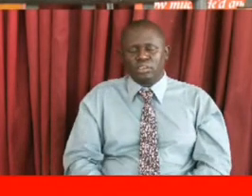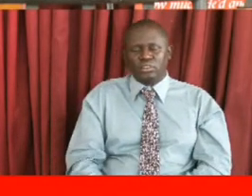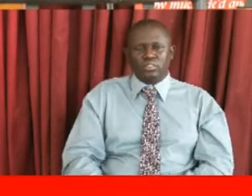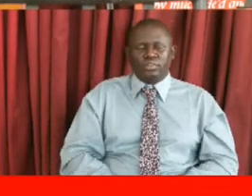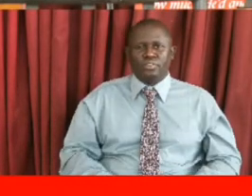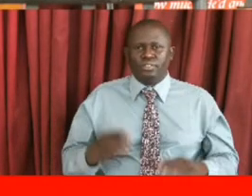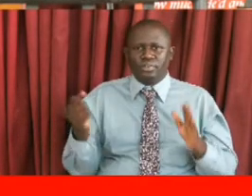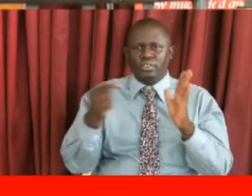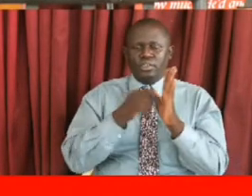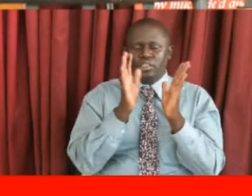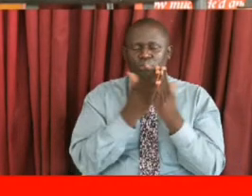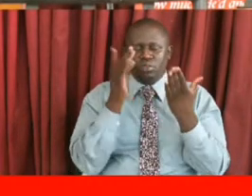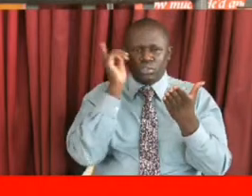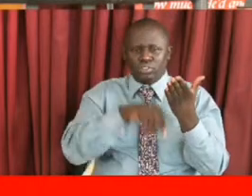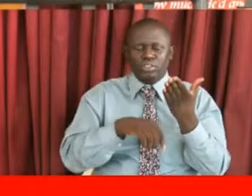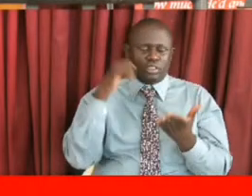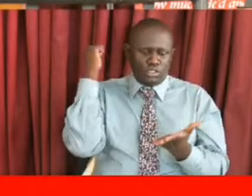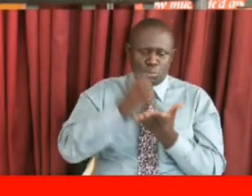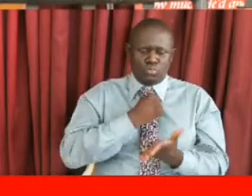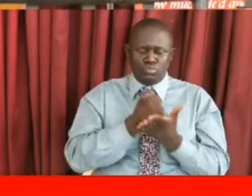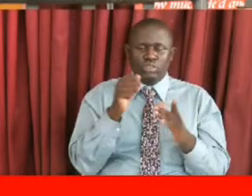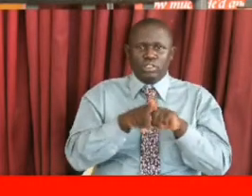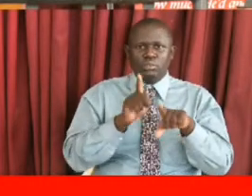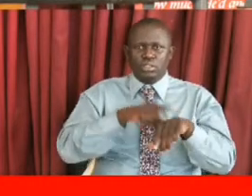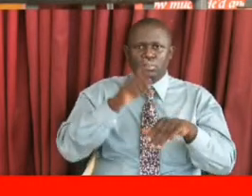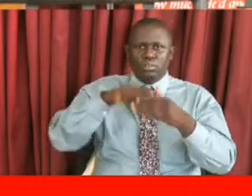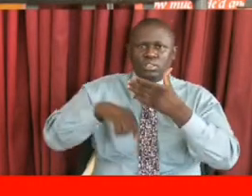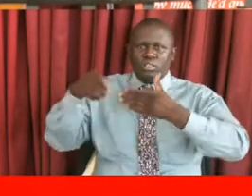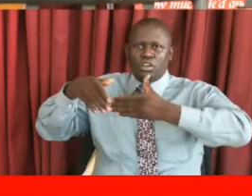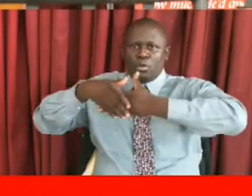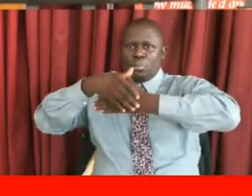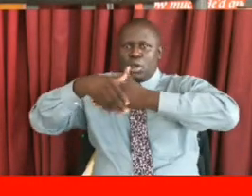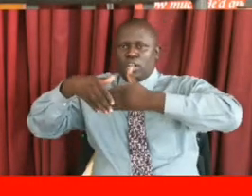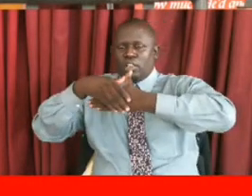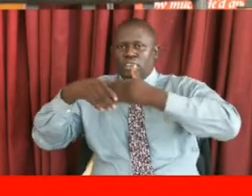sealed and the back of the book was sealed with Seven